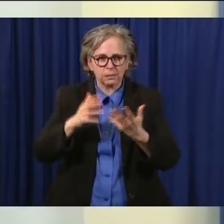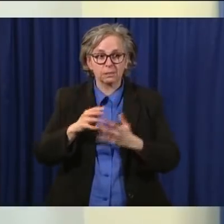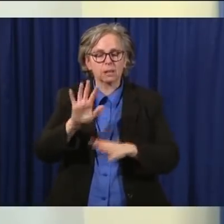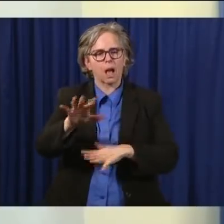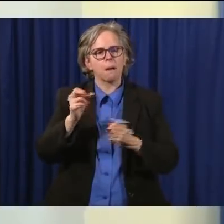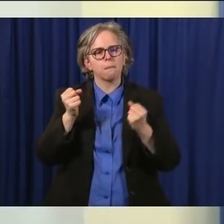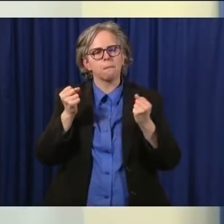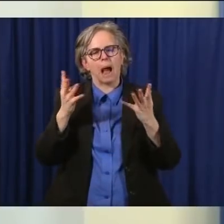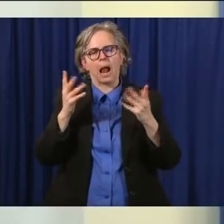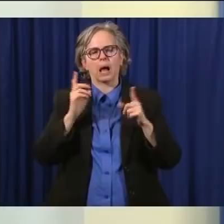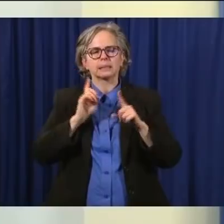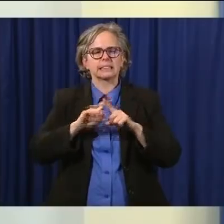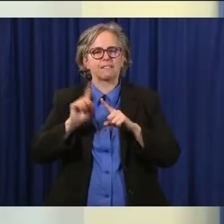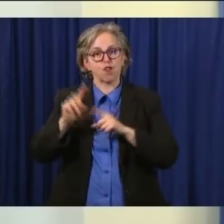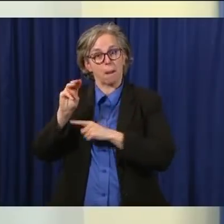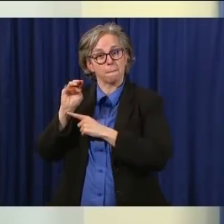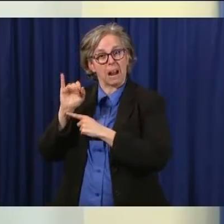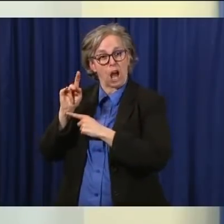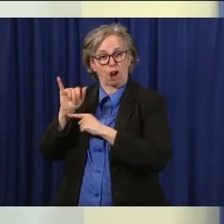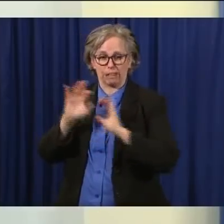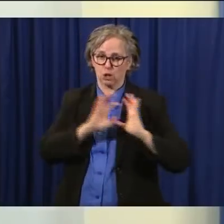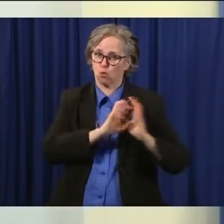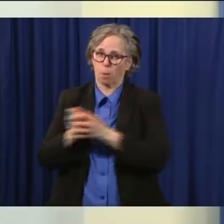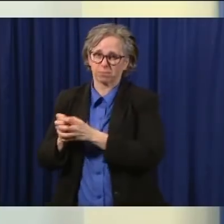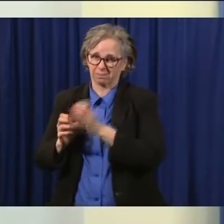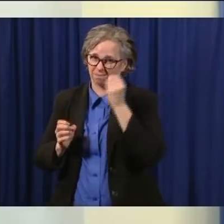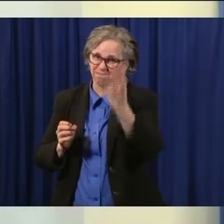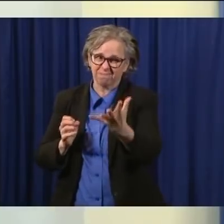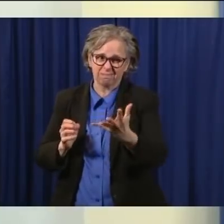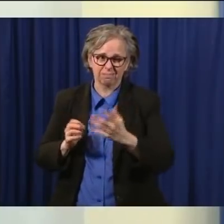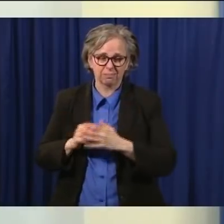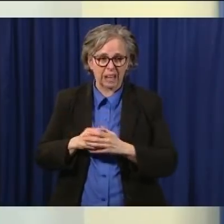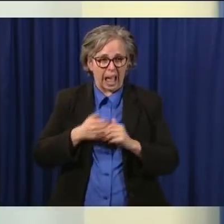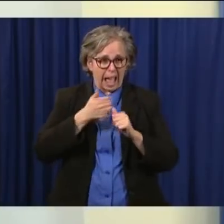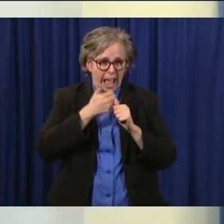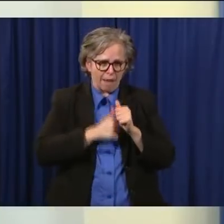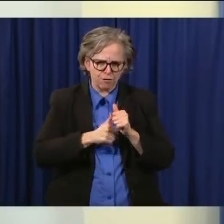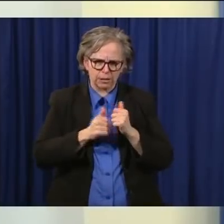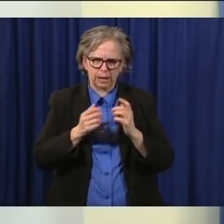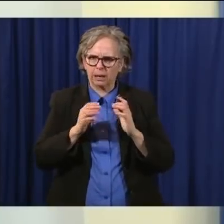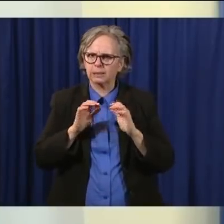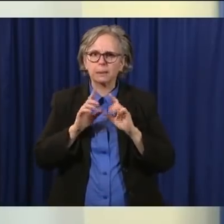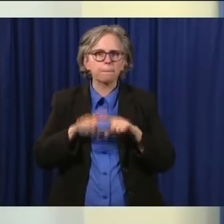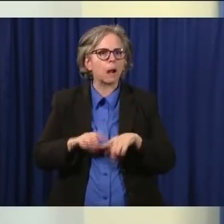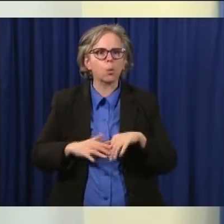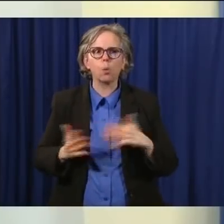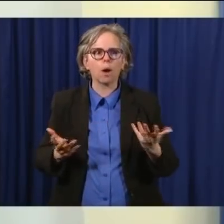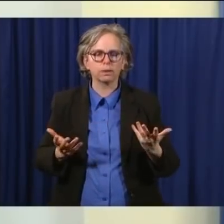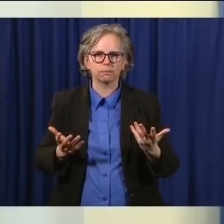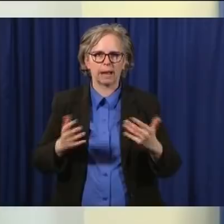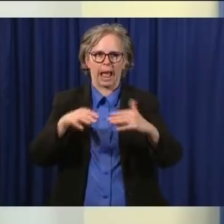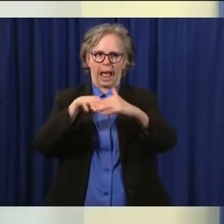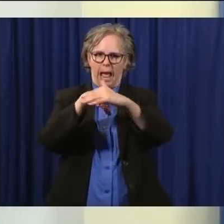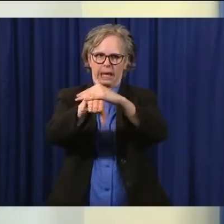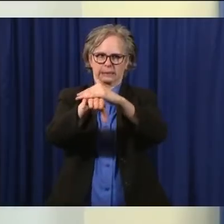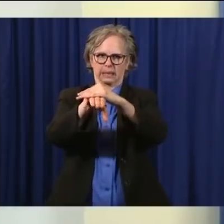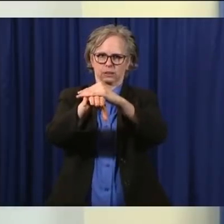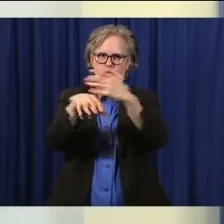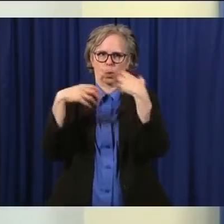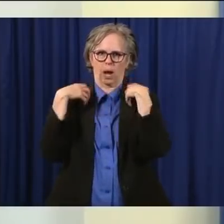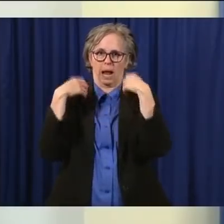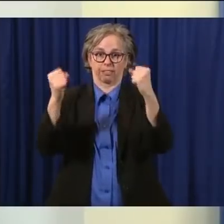everything we do has to have an health equity lens. And to that extent, it's one of the reasons why the governor,